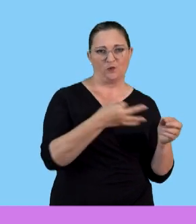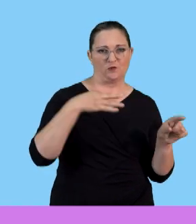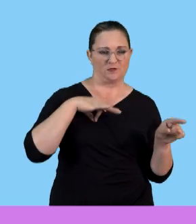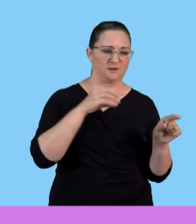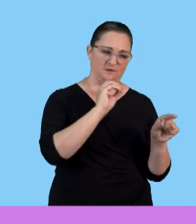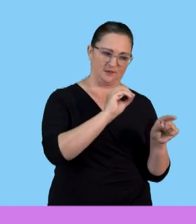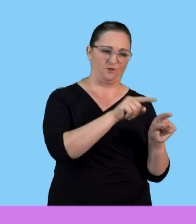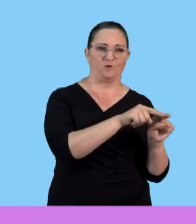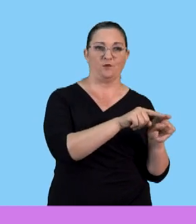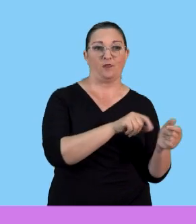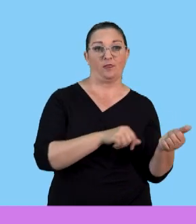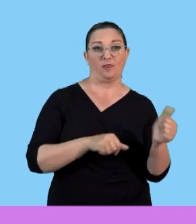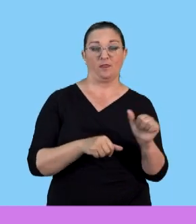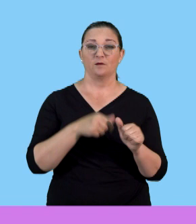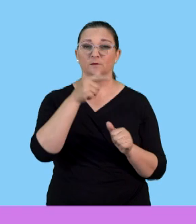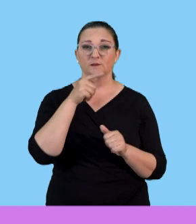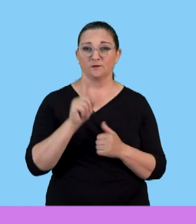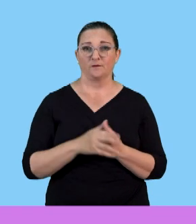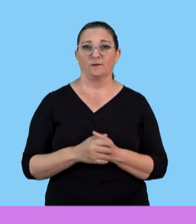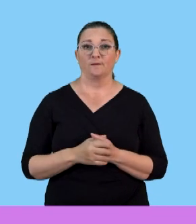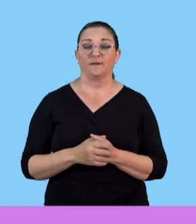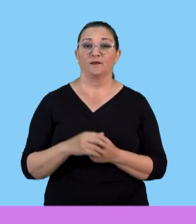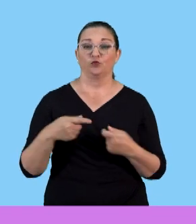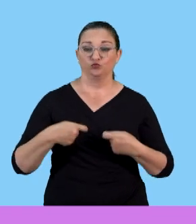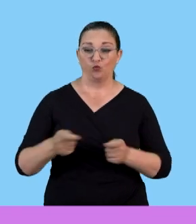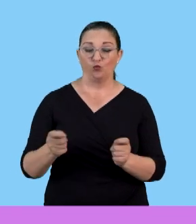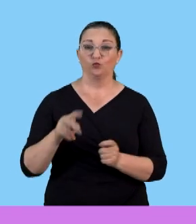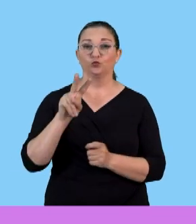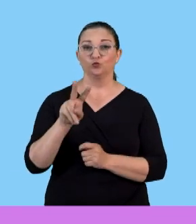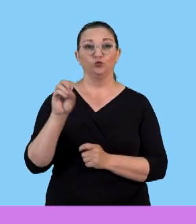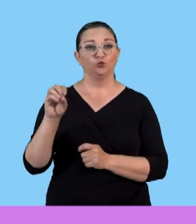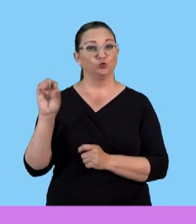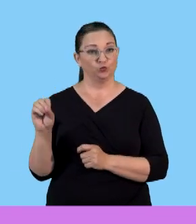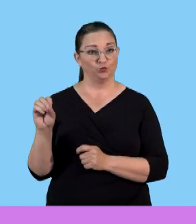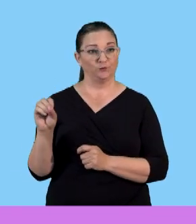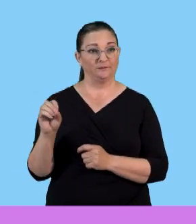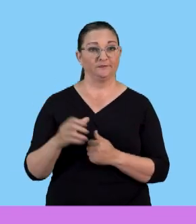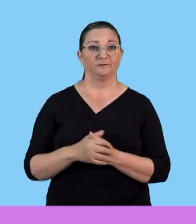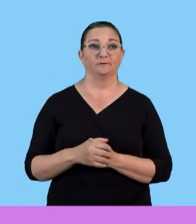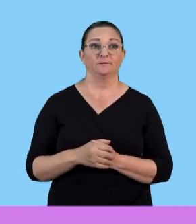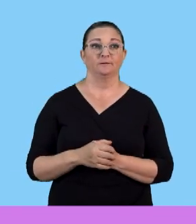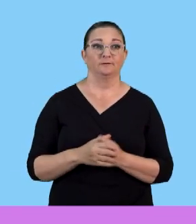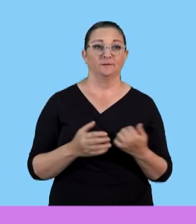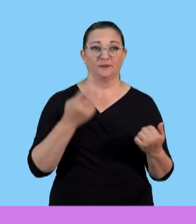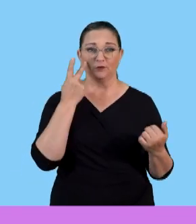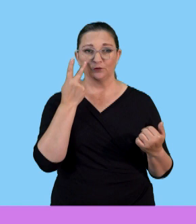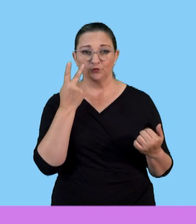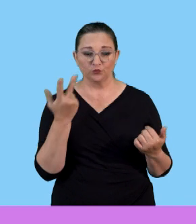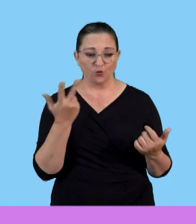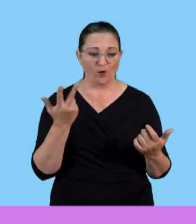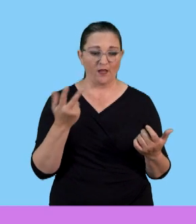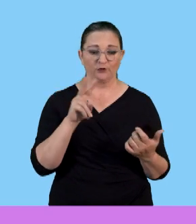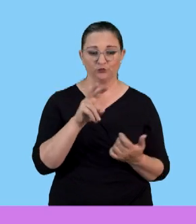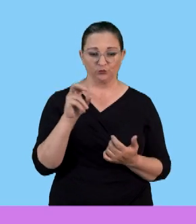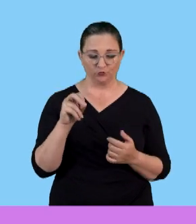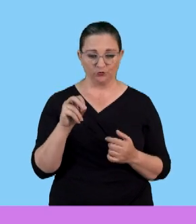0. That's our first point. Then where it says 200, so now here is our 200, and it